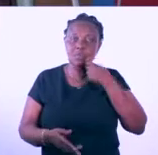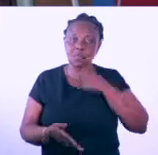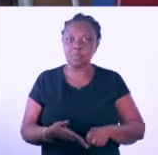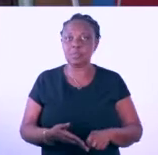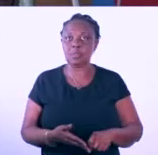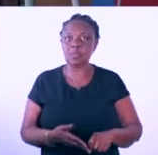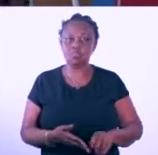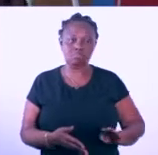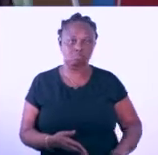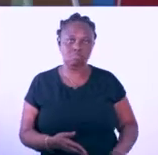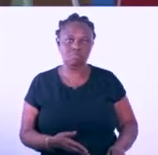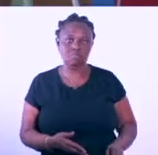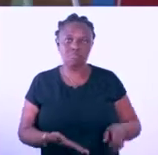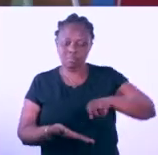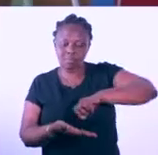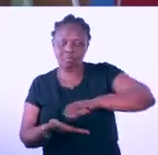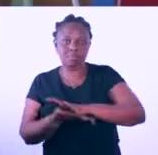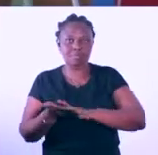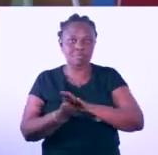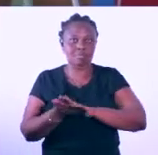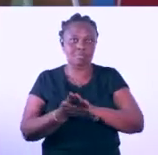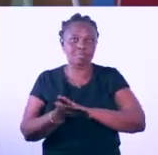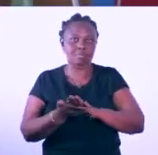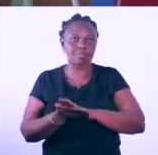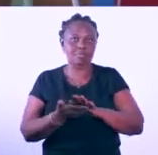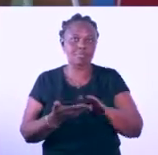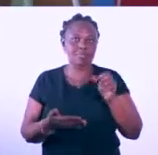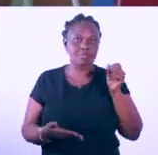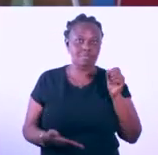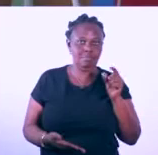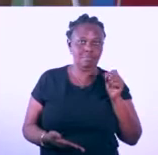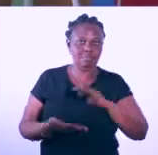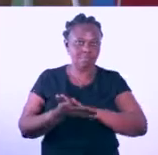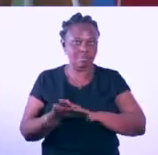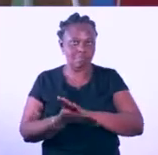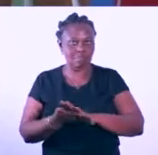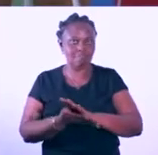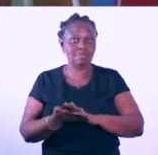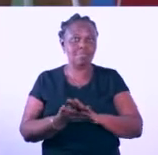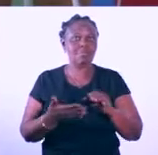pencil and then sanitize your hands. Okay, sanitize.